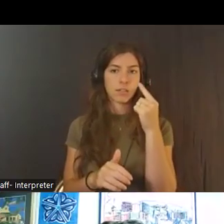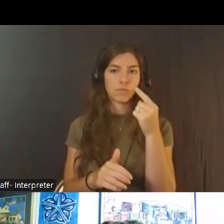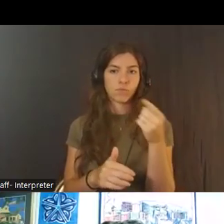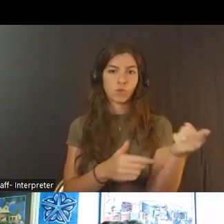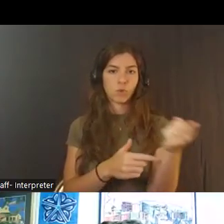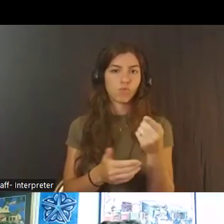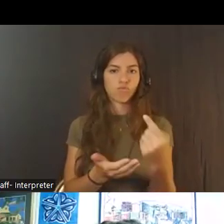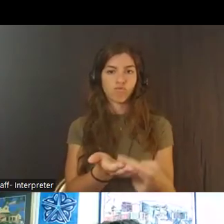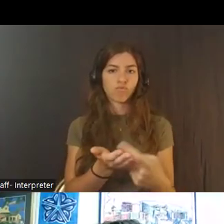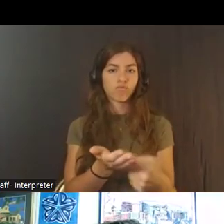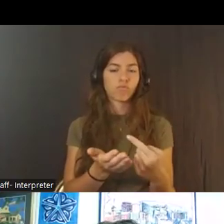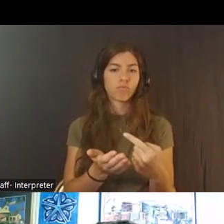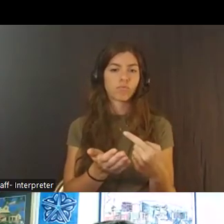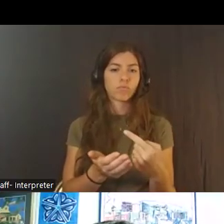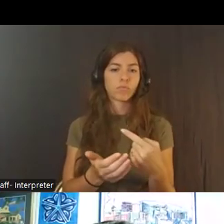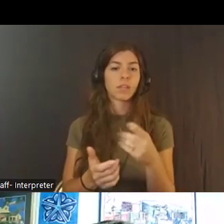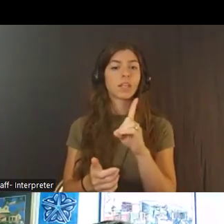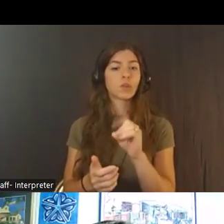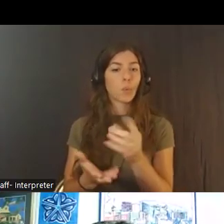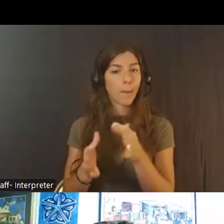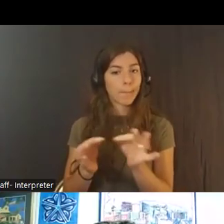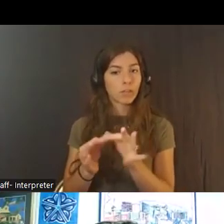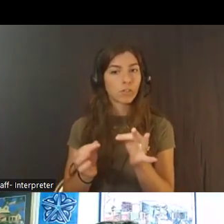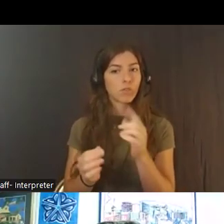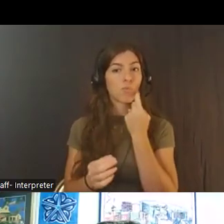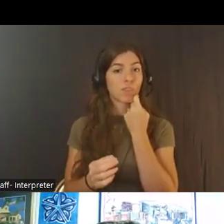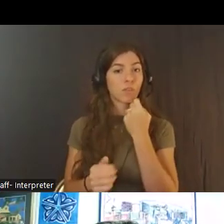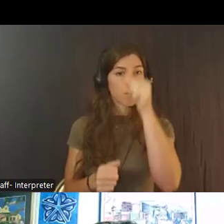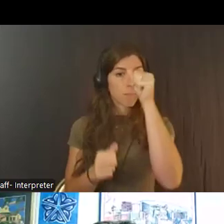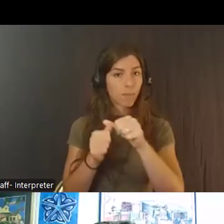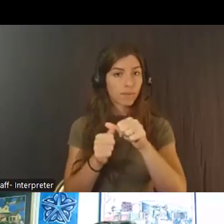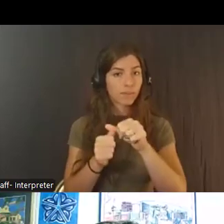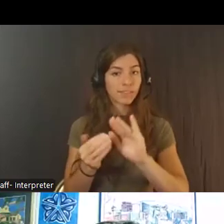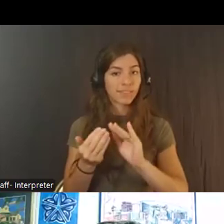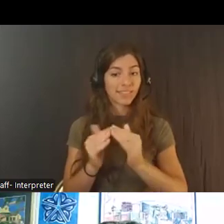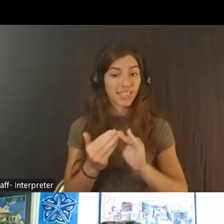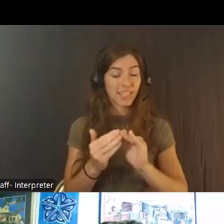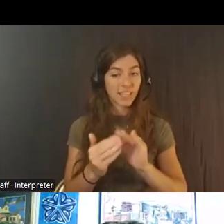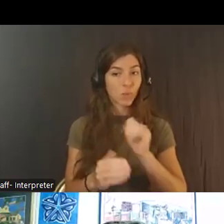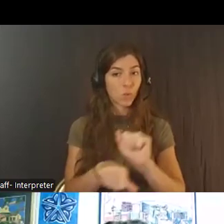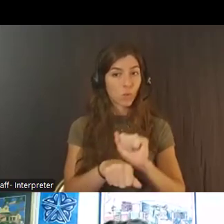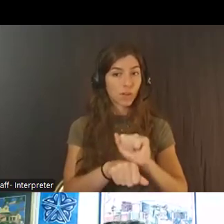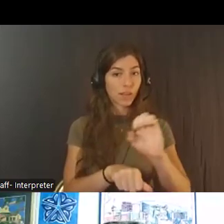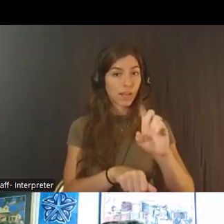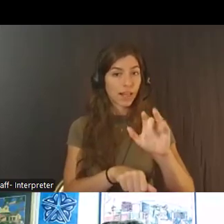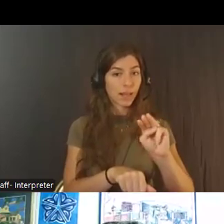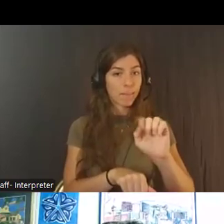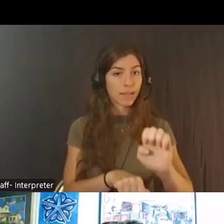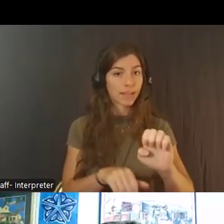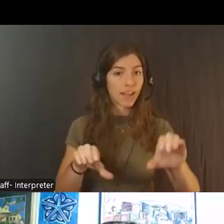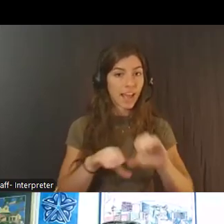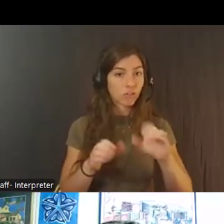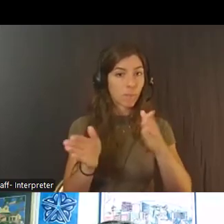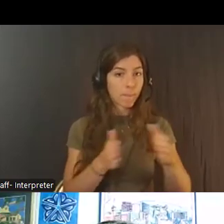I do want to mention that I just remembered the city is going to be working on a climate action plan soon. And so